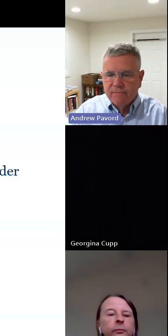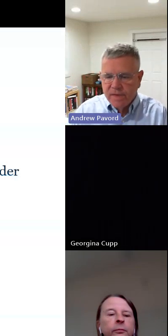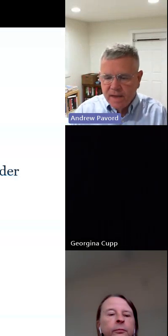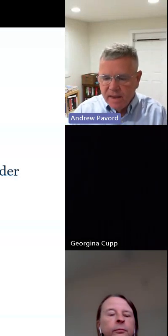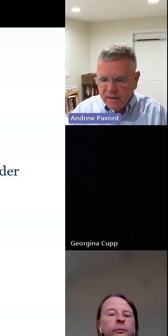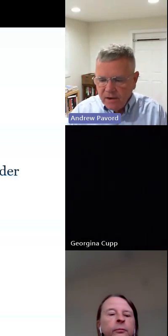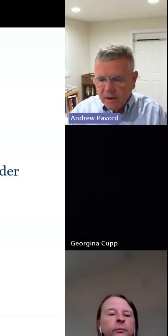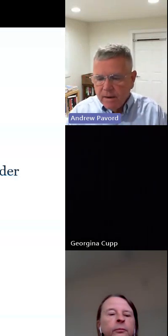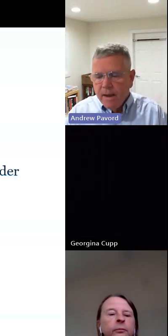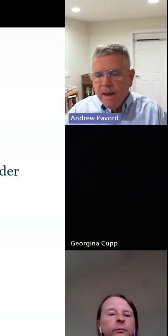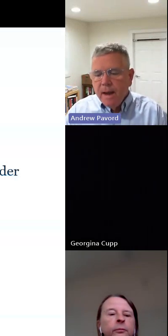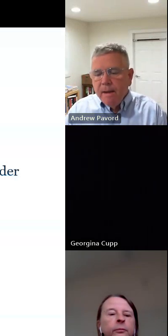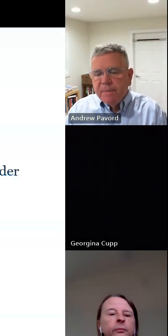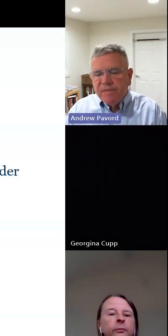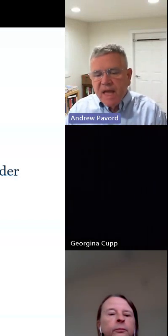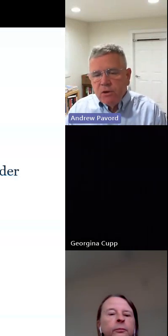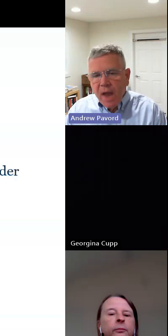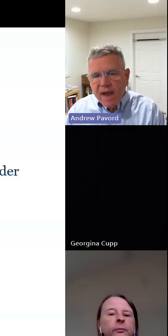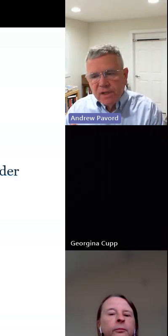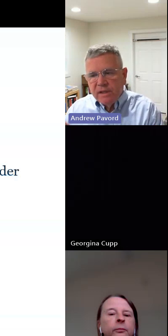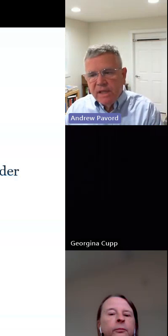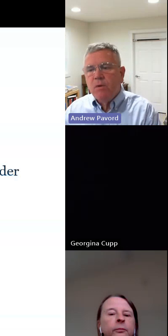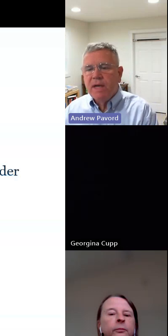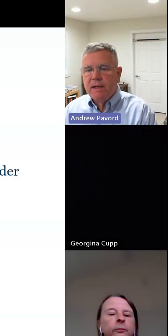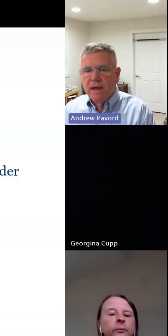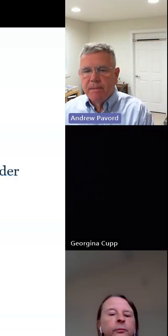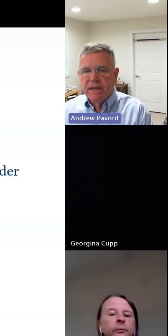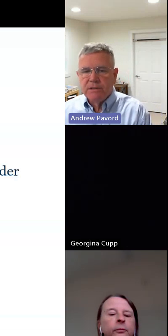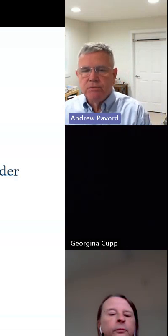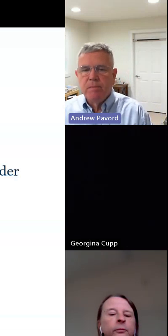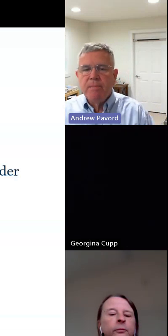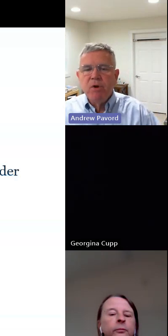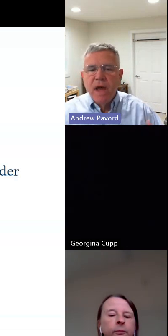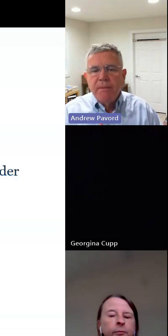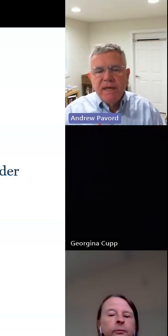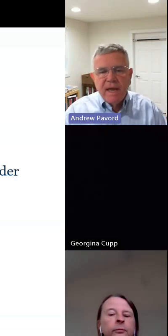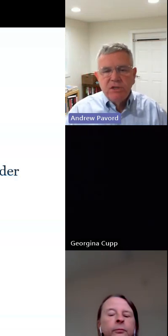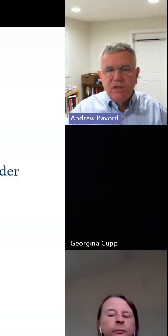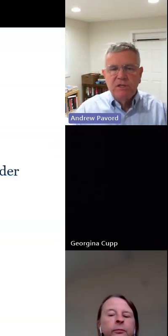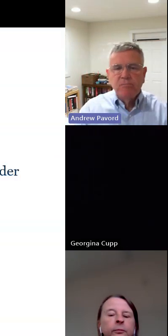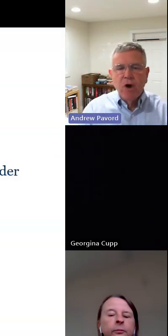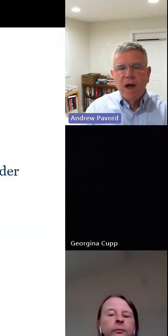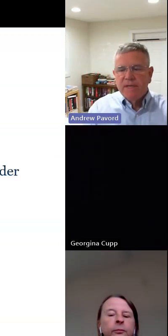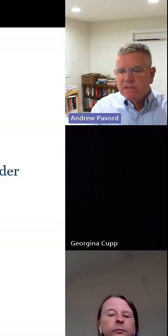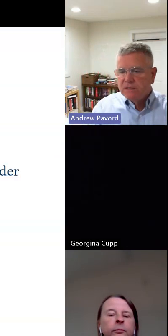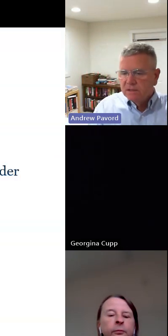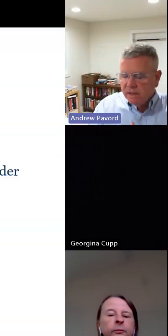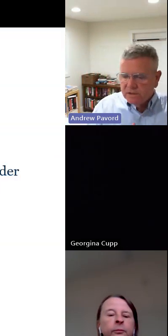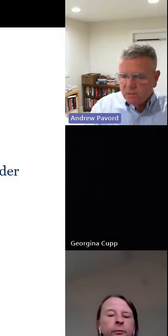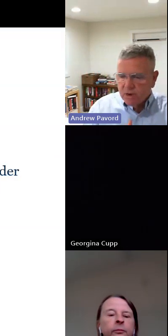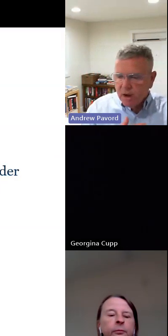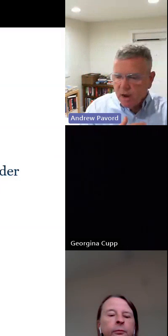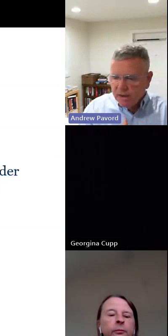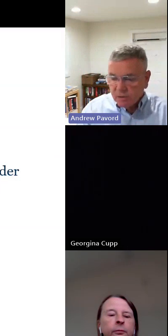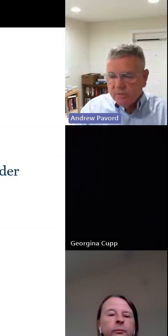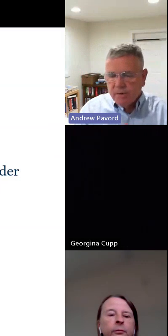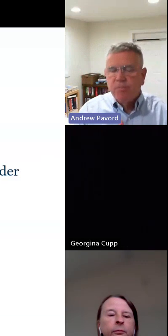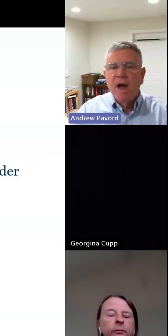on that account for that year. But then you have to liquidate an obligation. Remember, an obligation is a promise, is